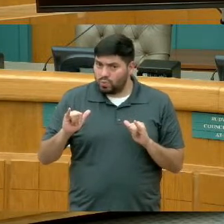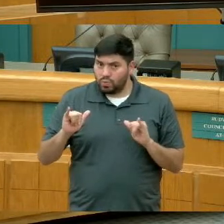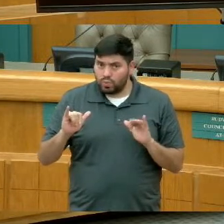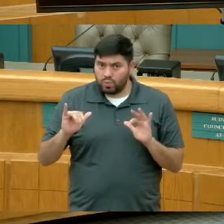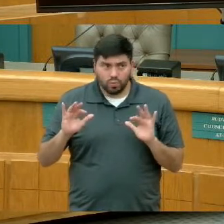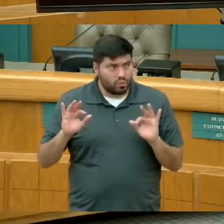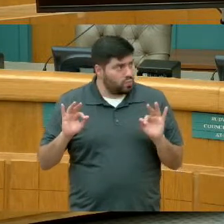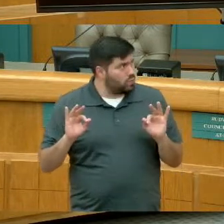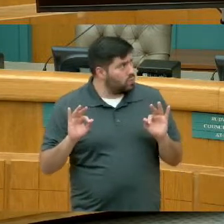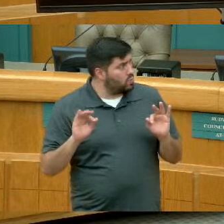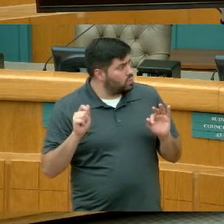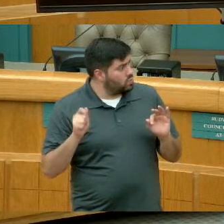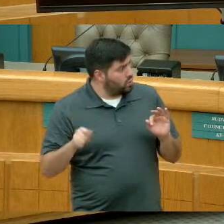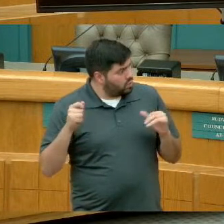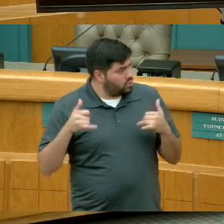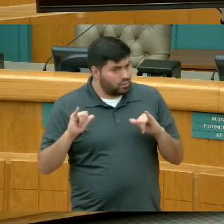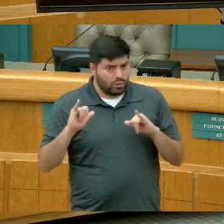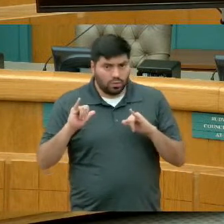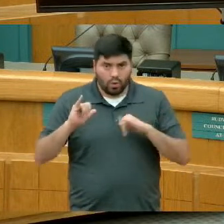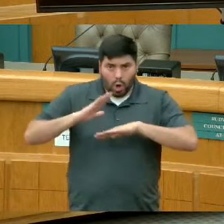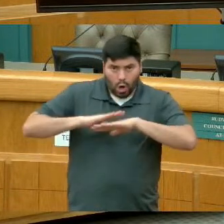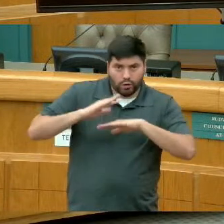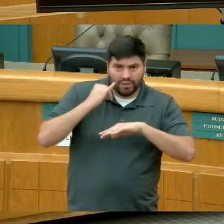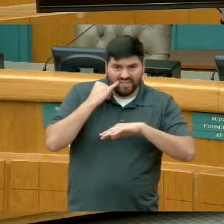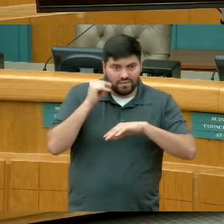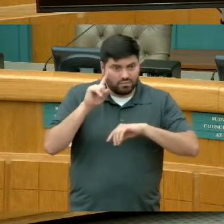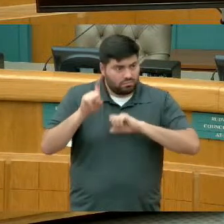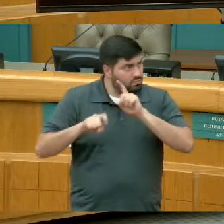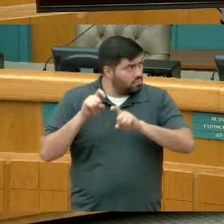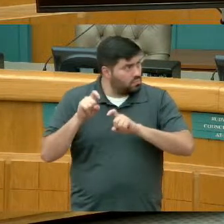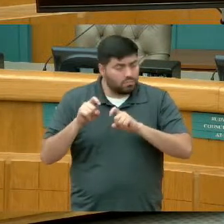question? Yes, Judge, are you still on?